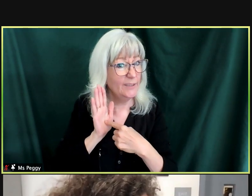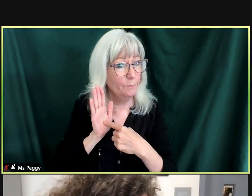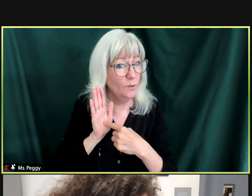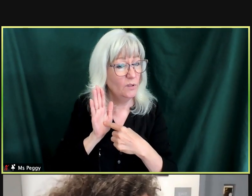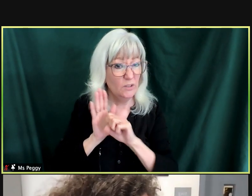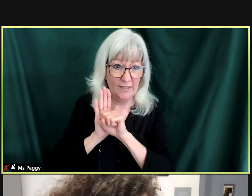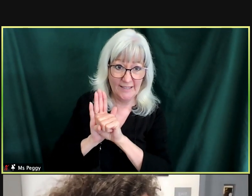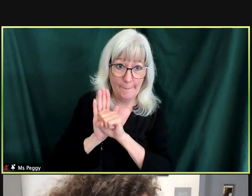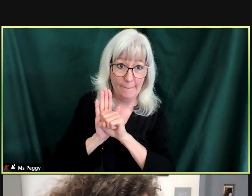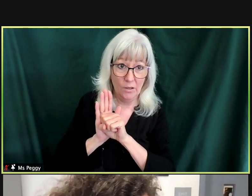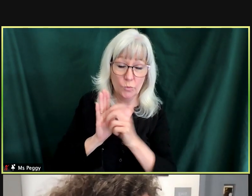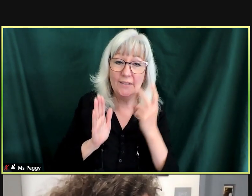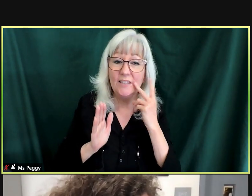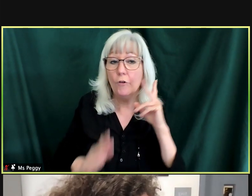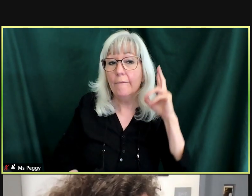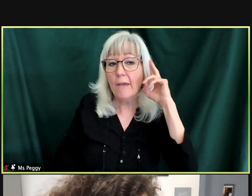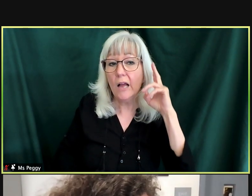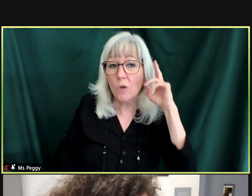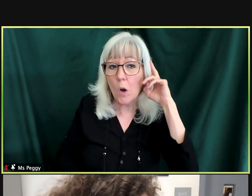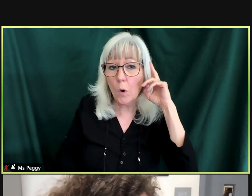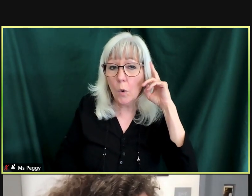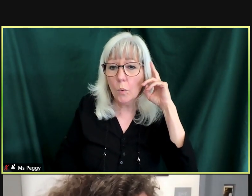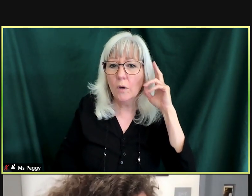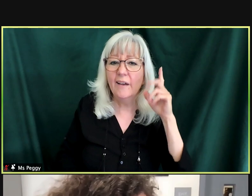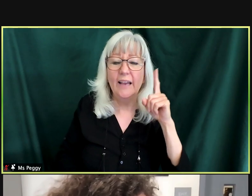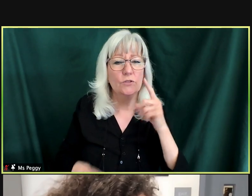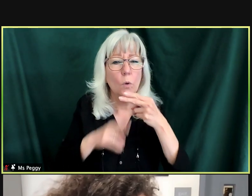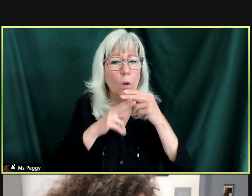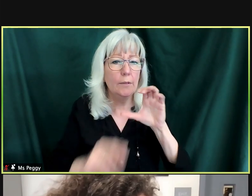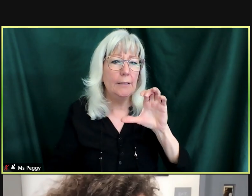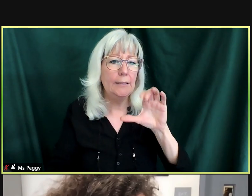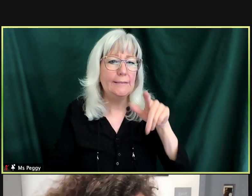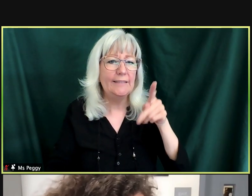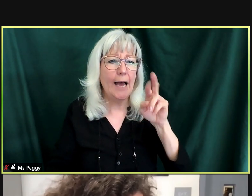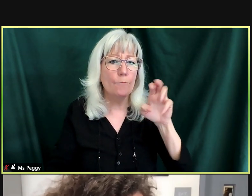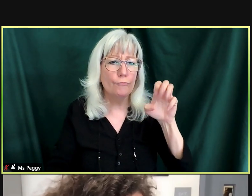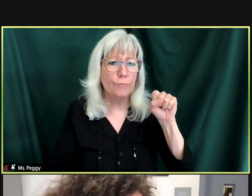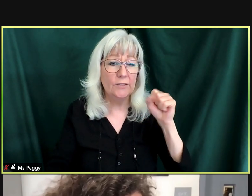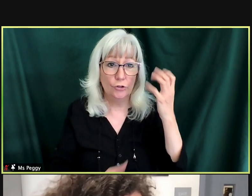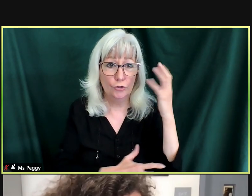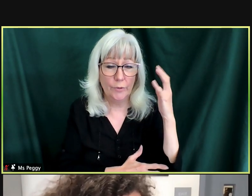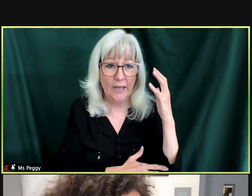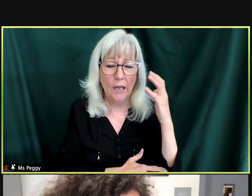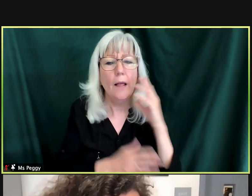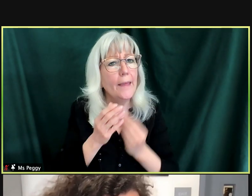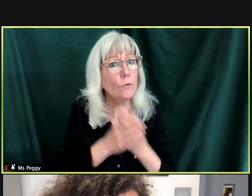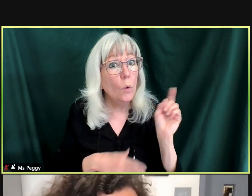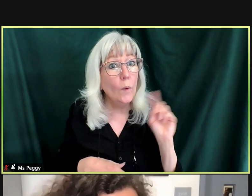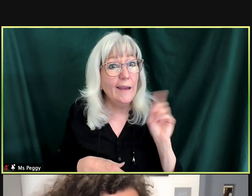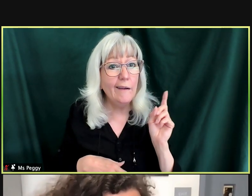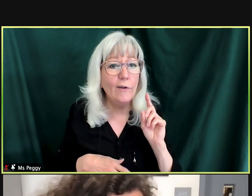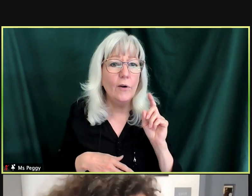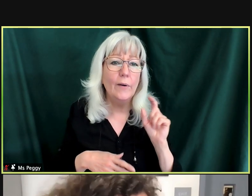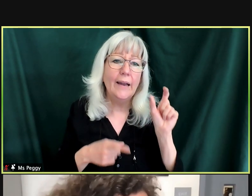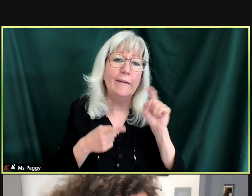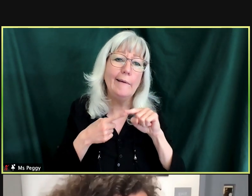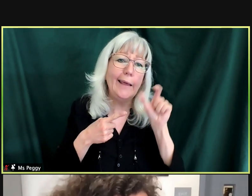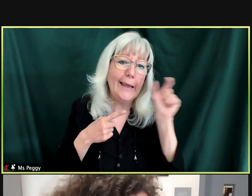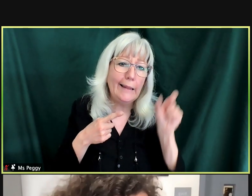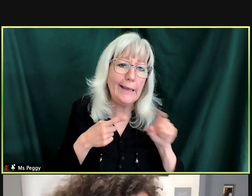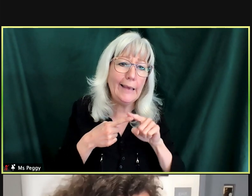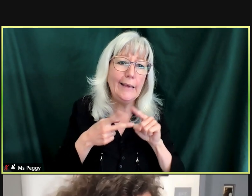Gogh, is this cypress tree. They grow in Italy and France and Spain, and they grow